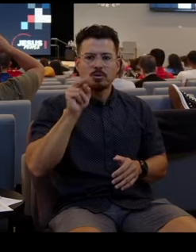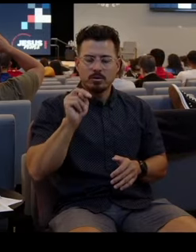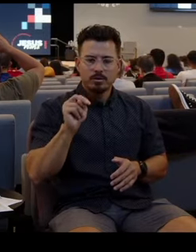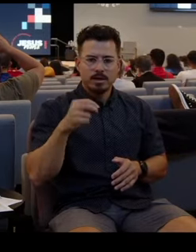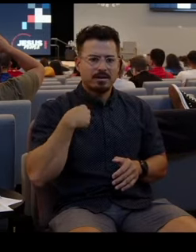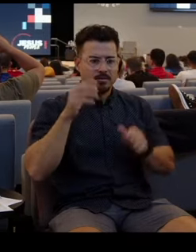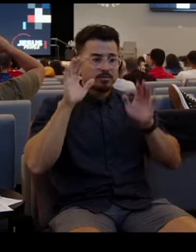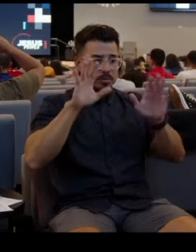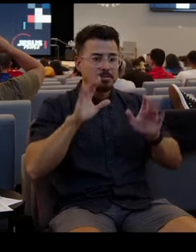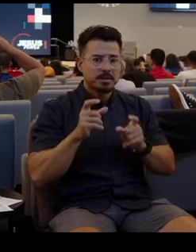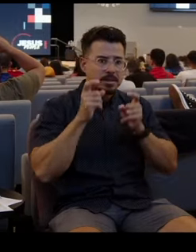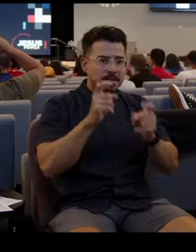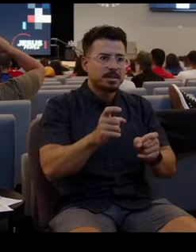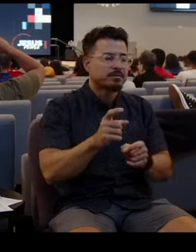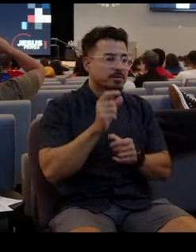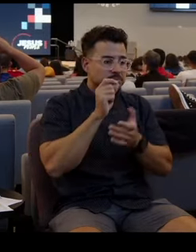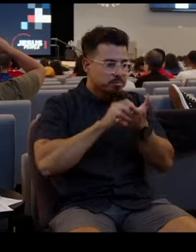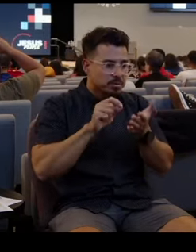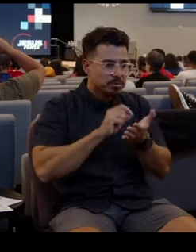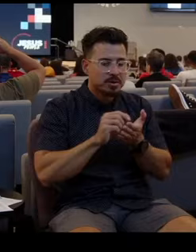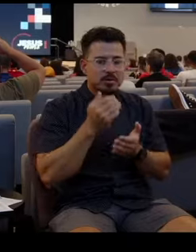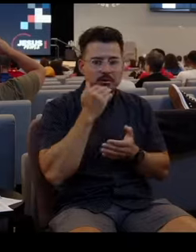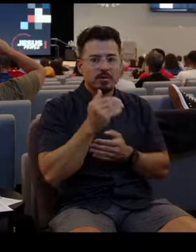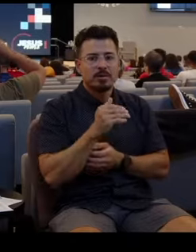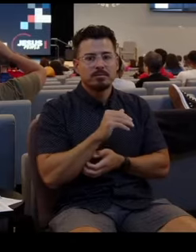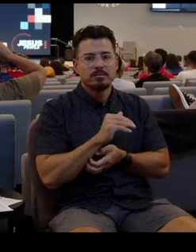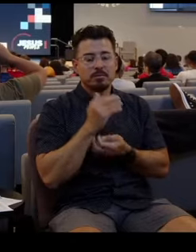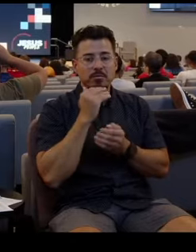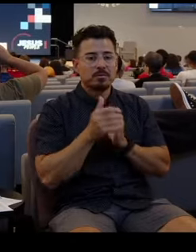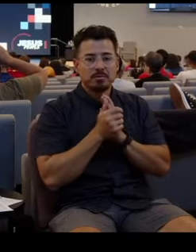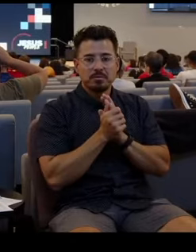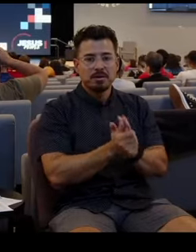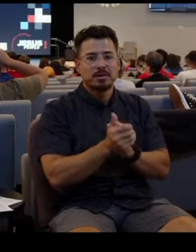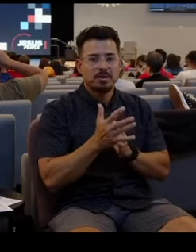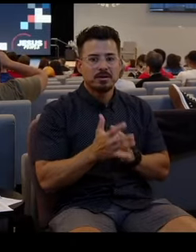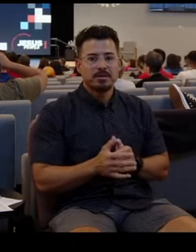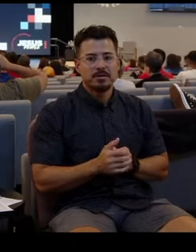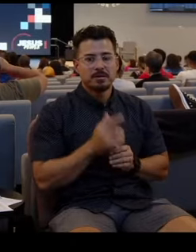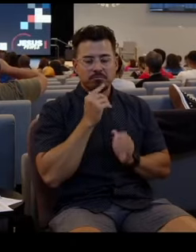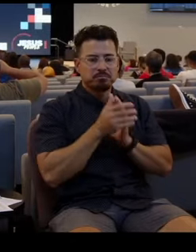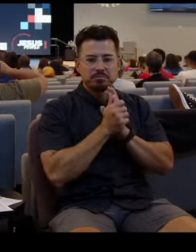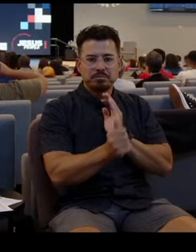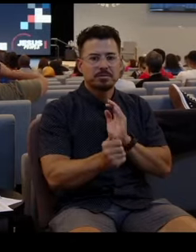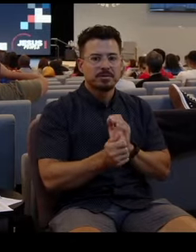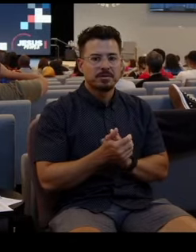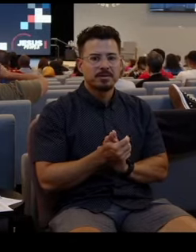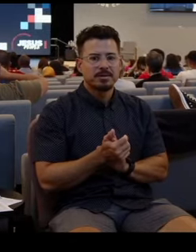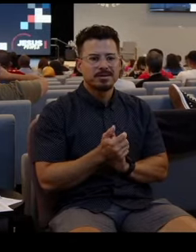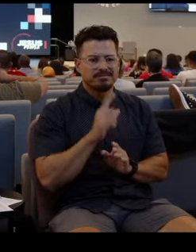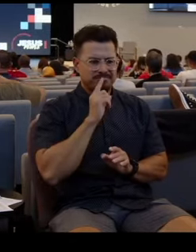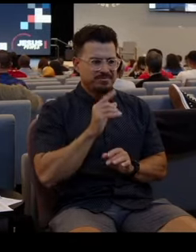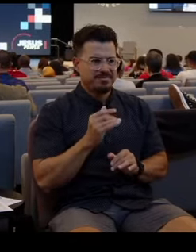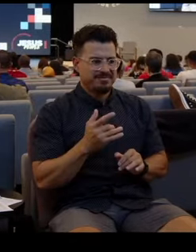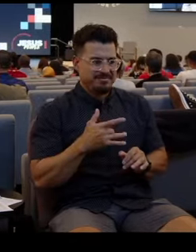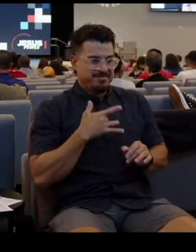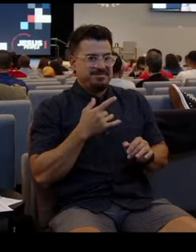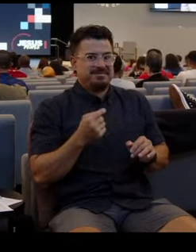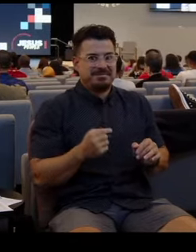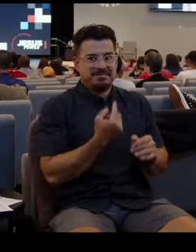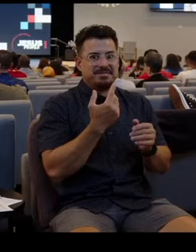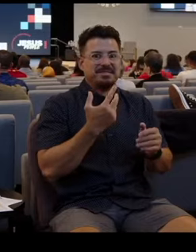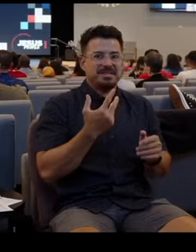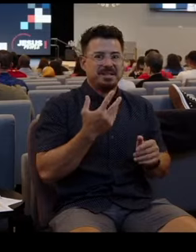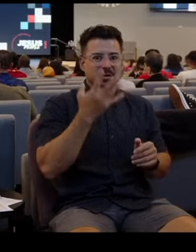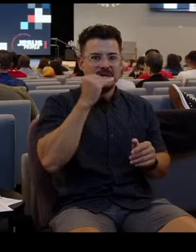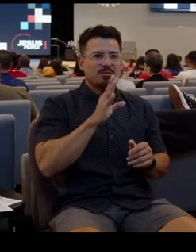to administrate and do what he does. I really believe that. I tell him that all the time. He takes it as kind of an insult, saying, well, how come you're not